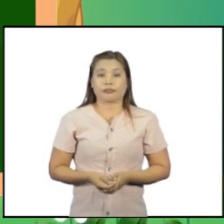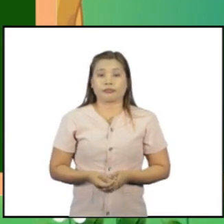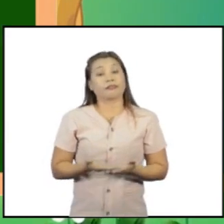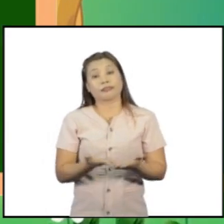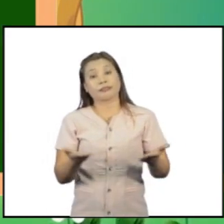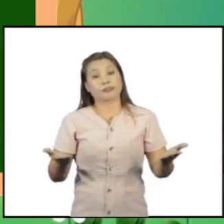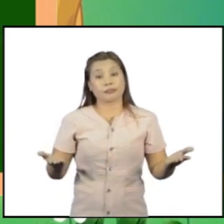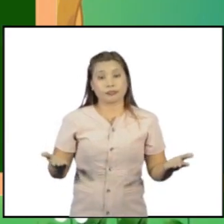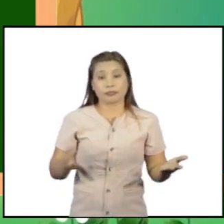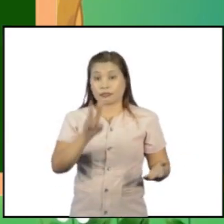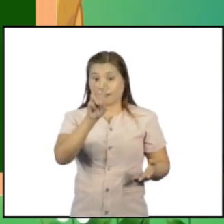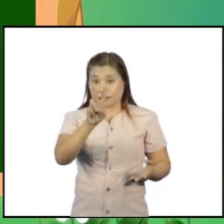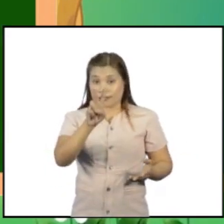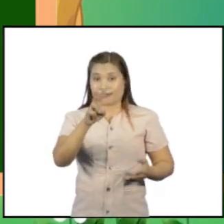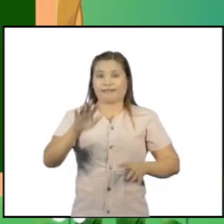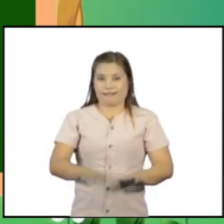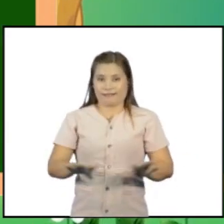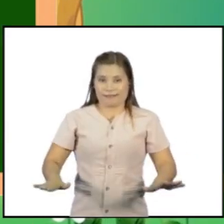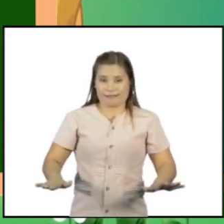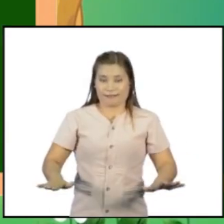There will be 2 kids,